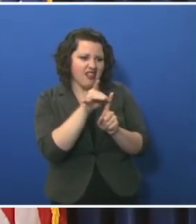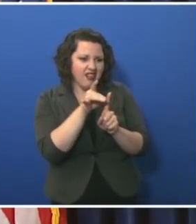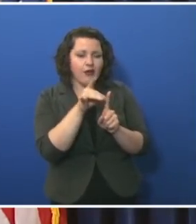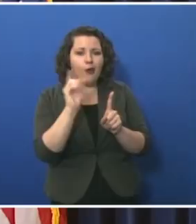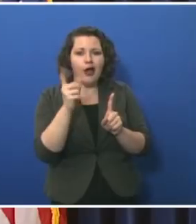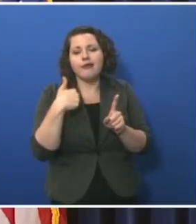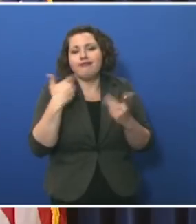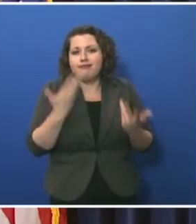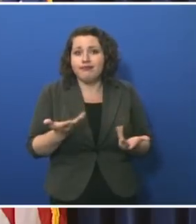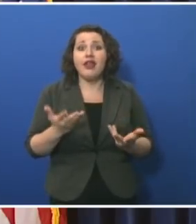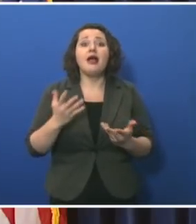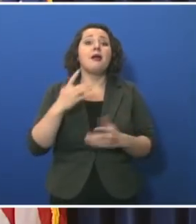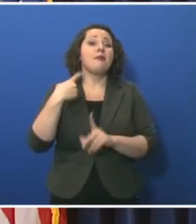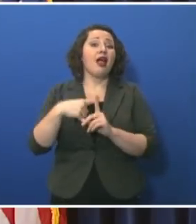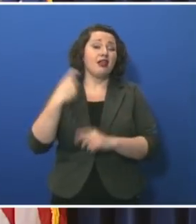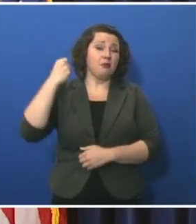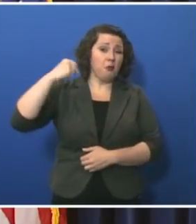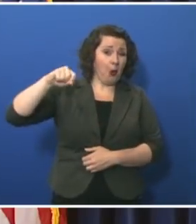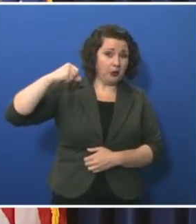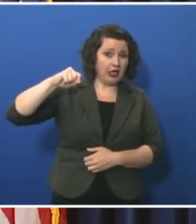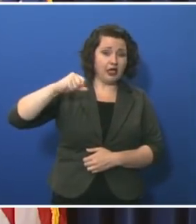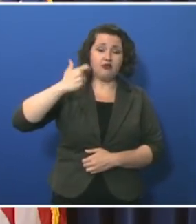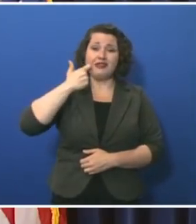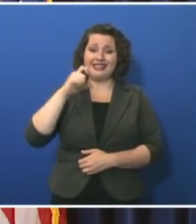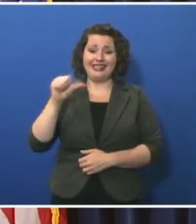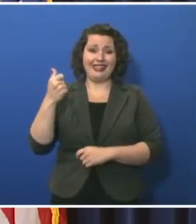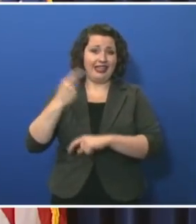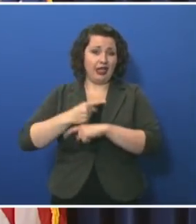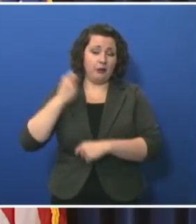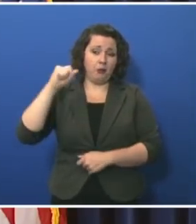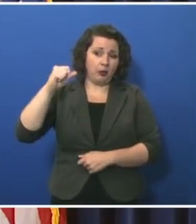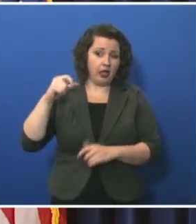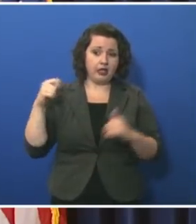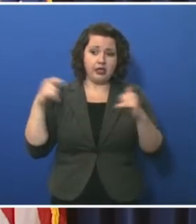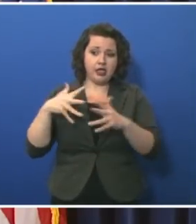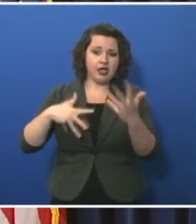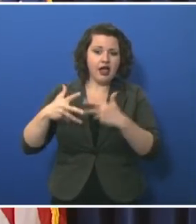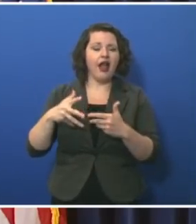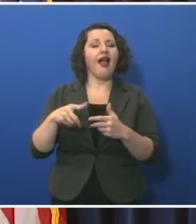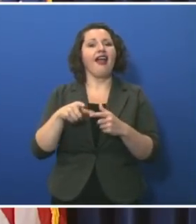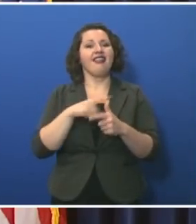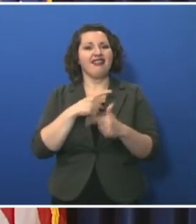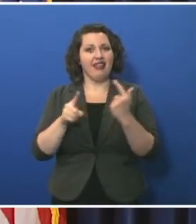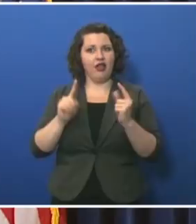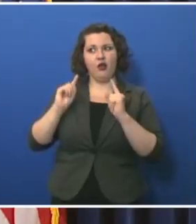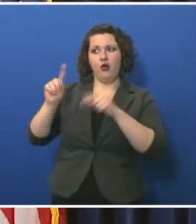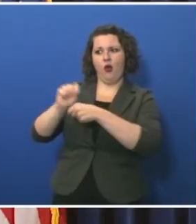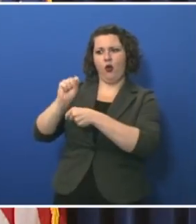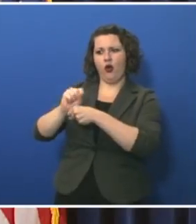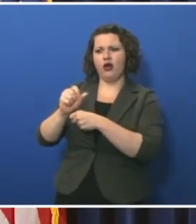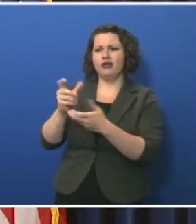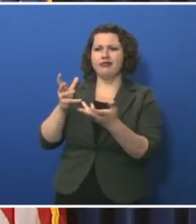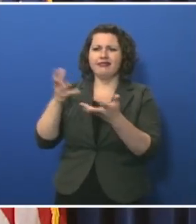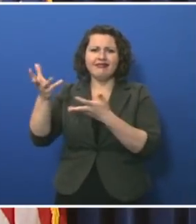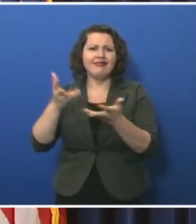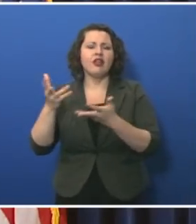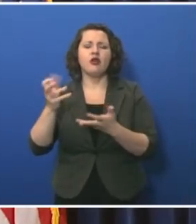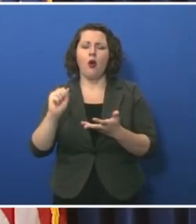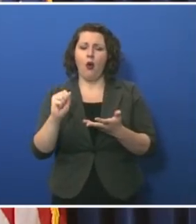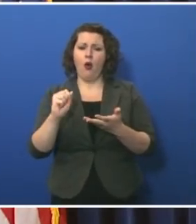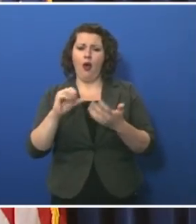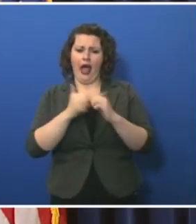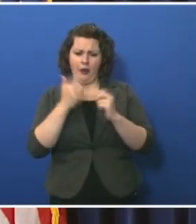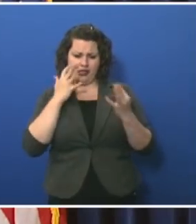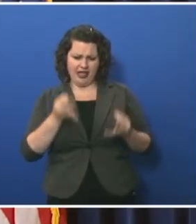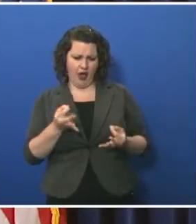have been taking place over the last 10 days. So you go back to work, how can you determine where and when you came in